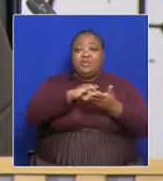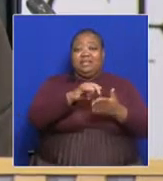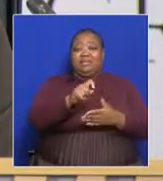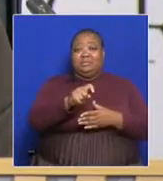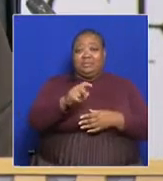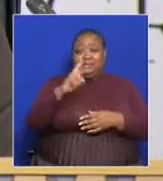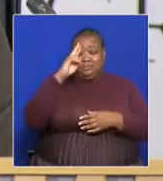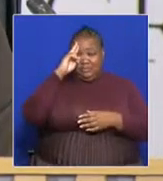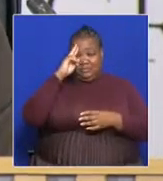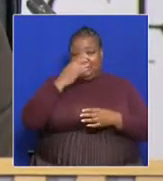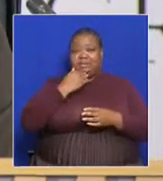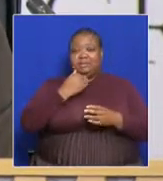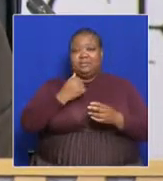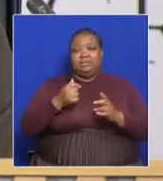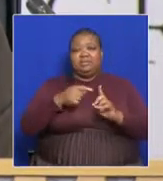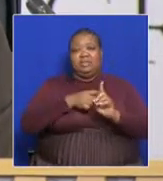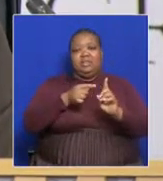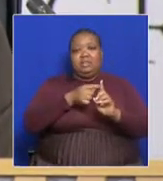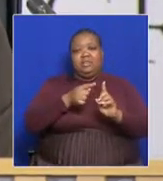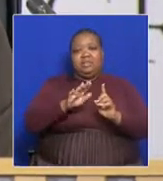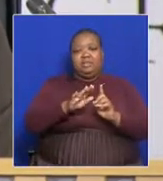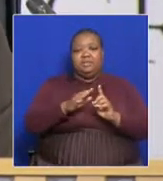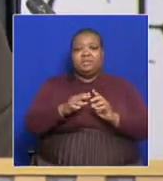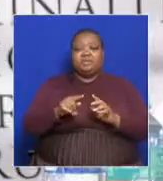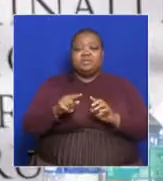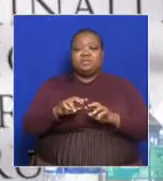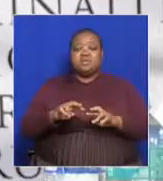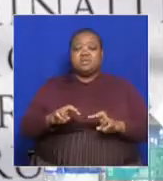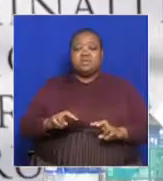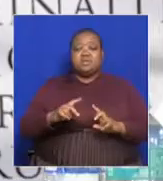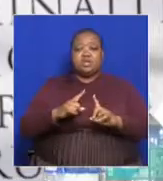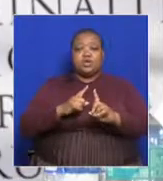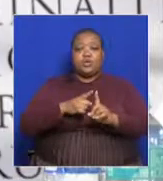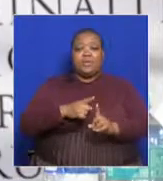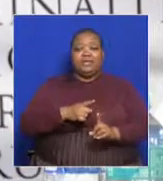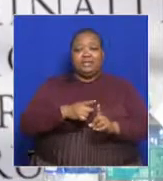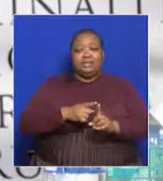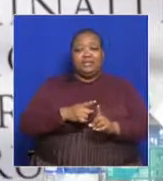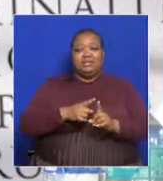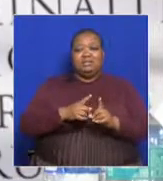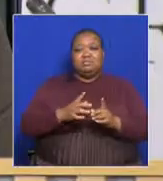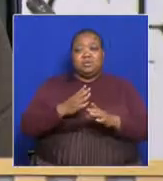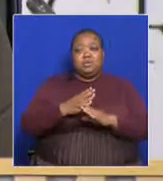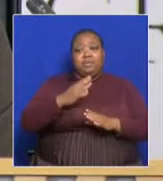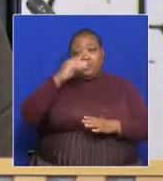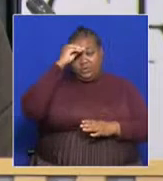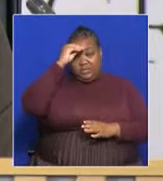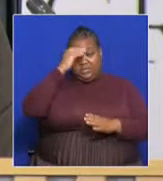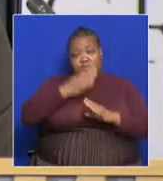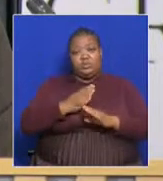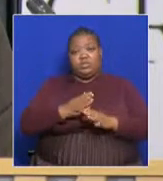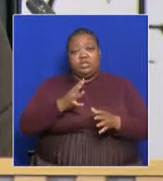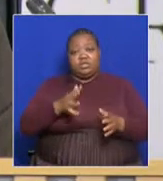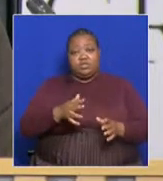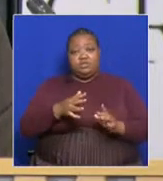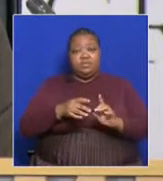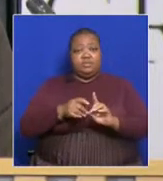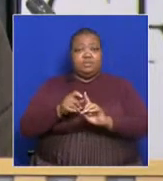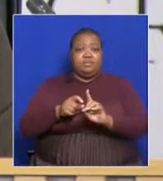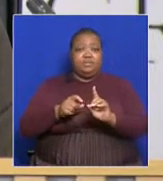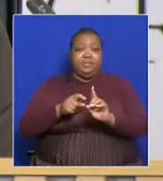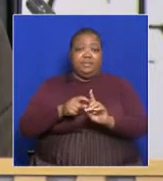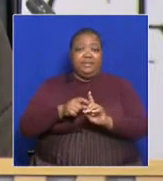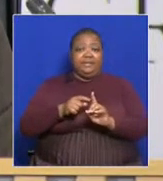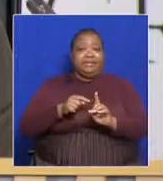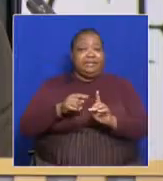goes to an objective party, not to a commander of the member. That's how the police works. It goes to an objective member who has no relationship